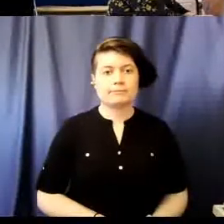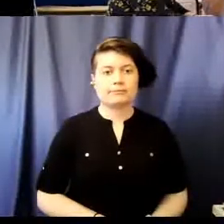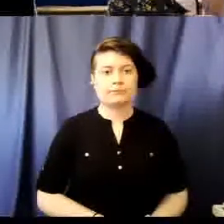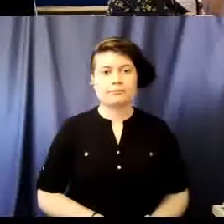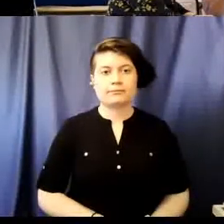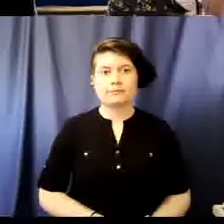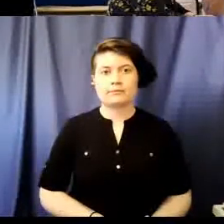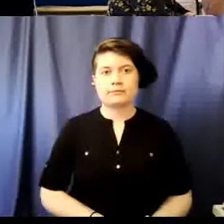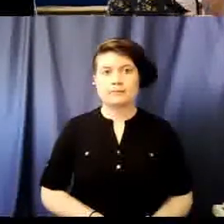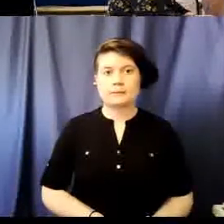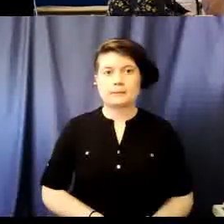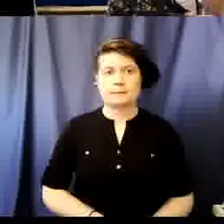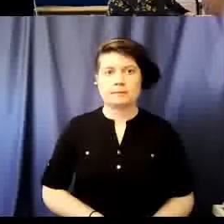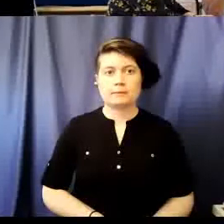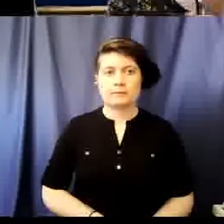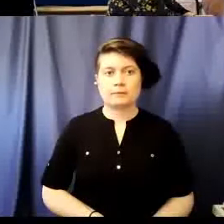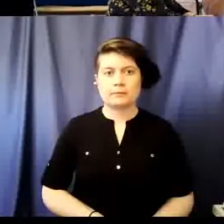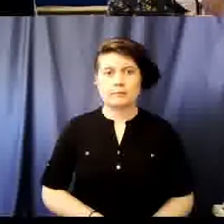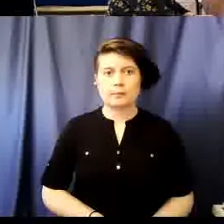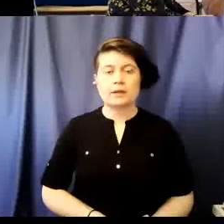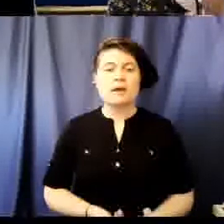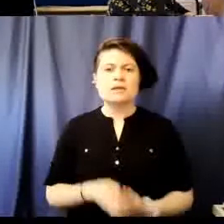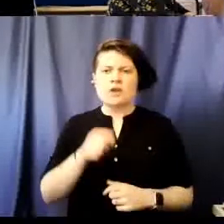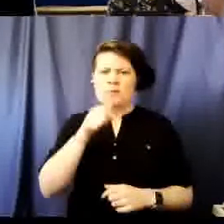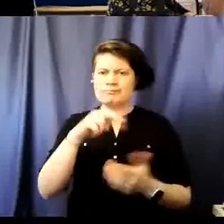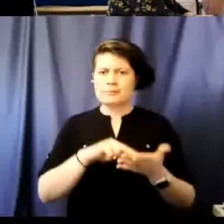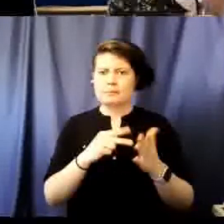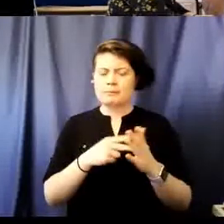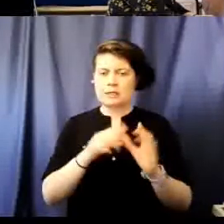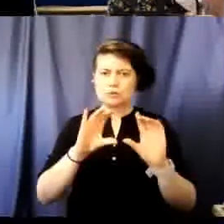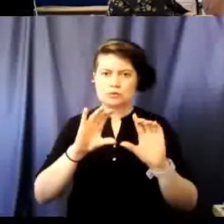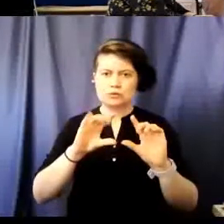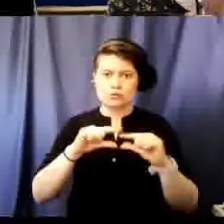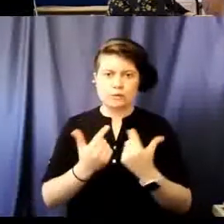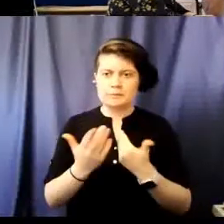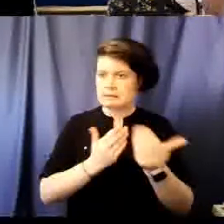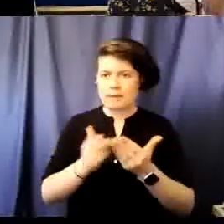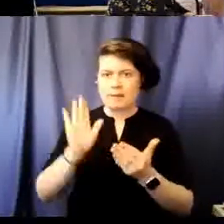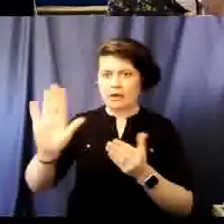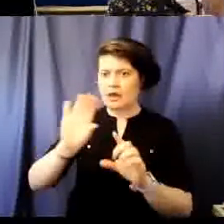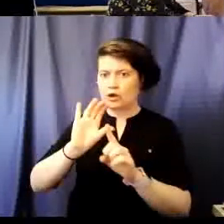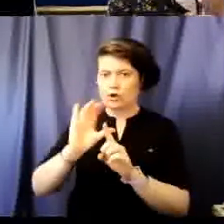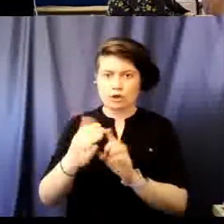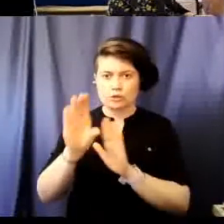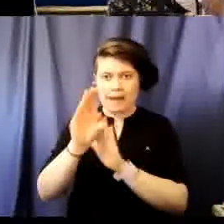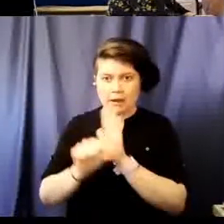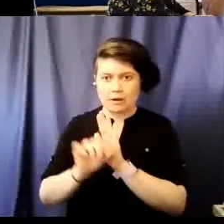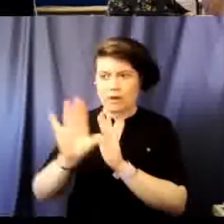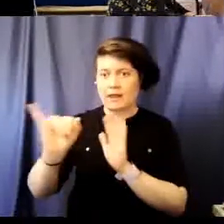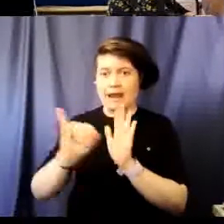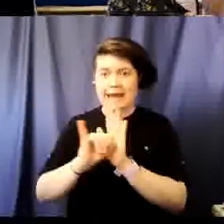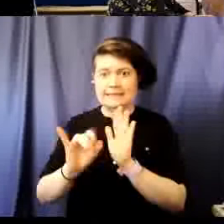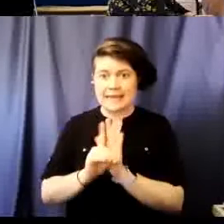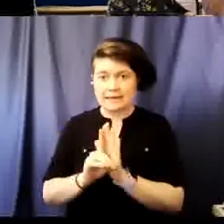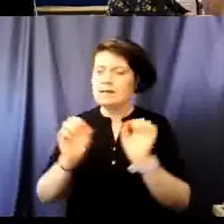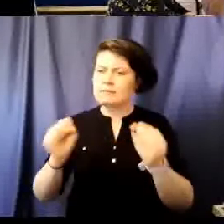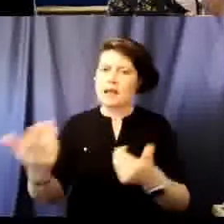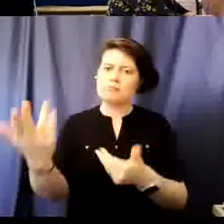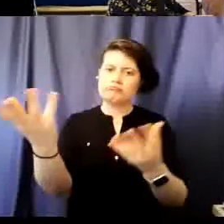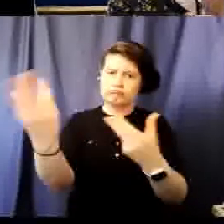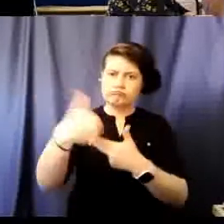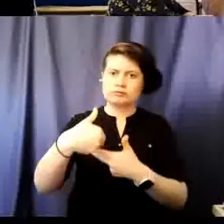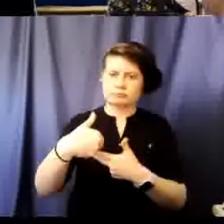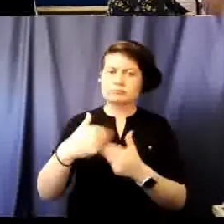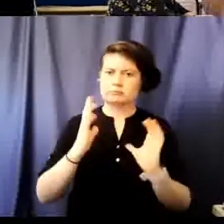And these groups are groups that anyone, regardless of their cultural background or identity, can attend. These groups